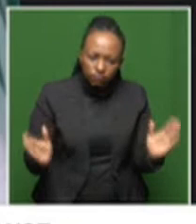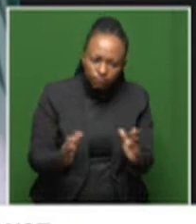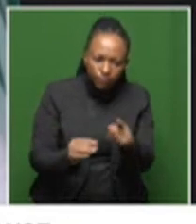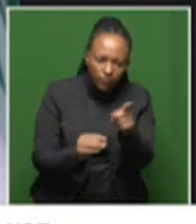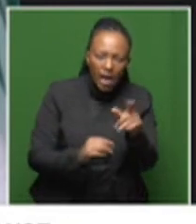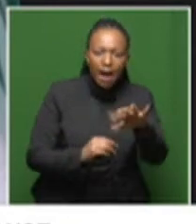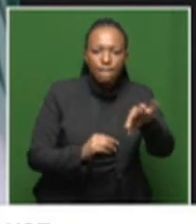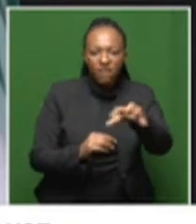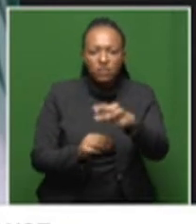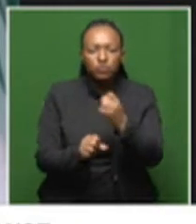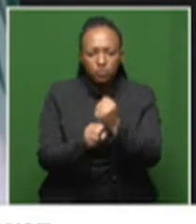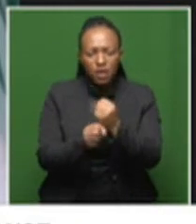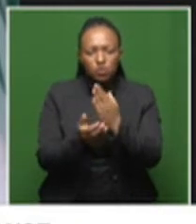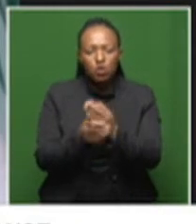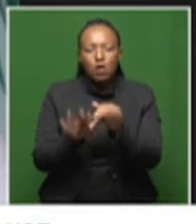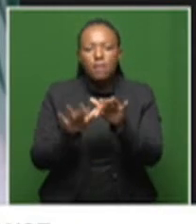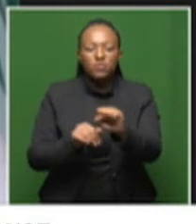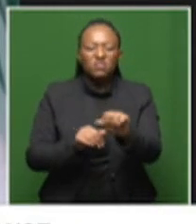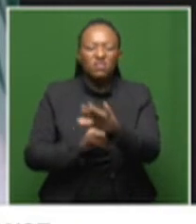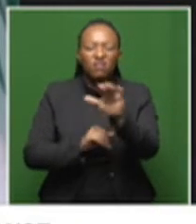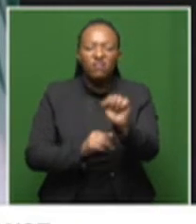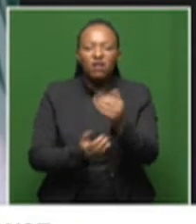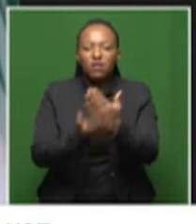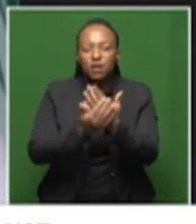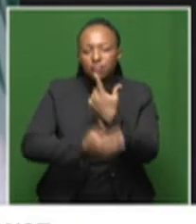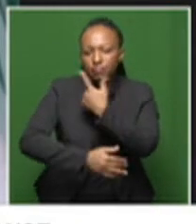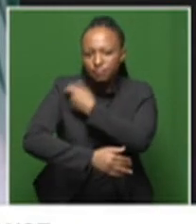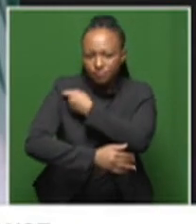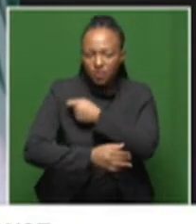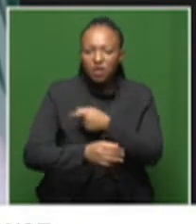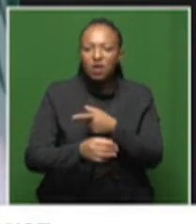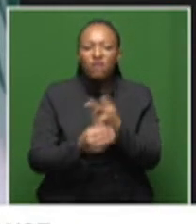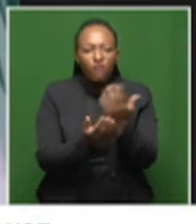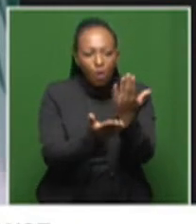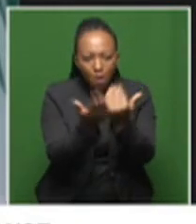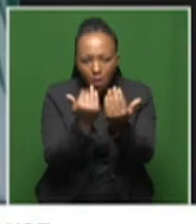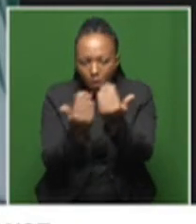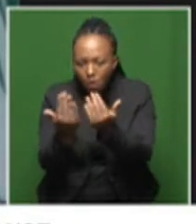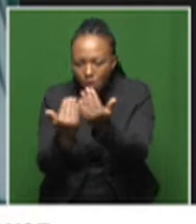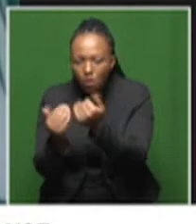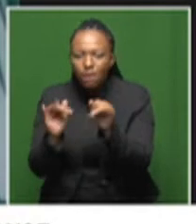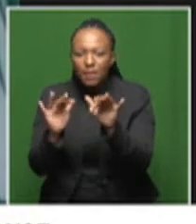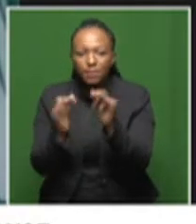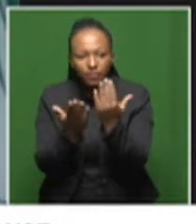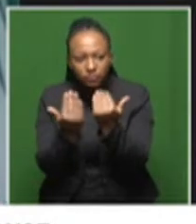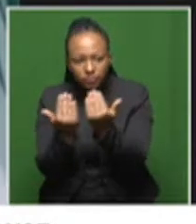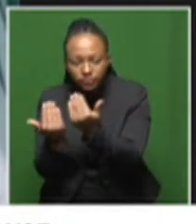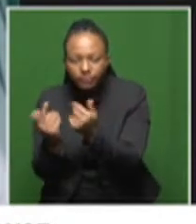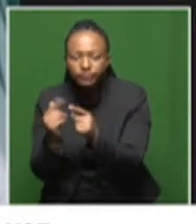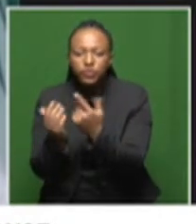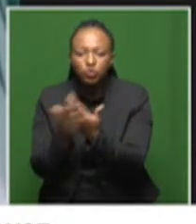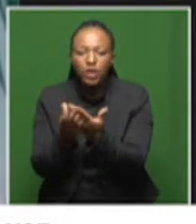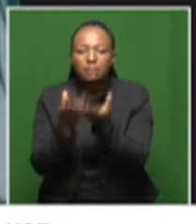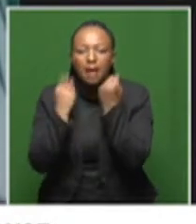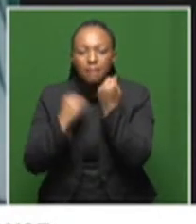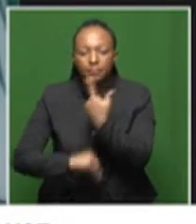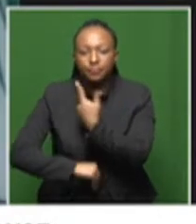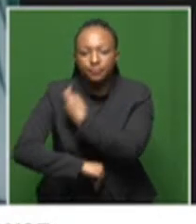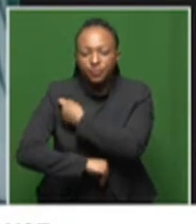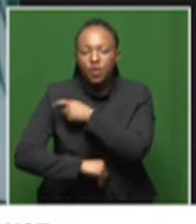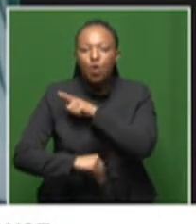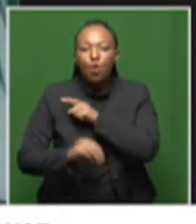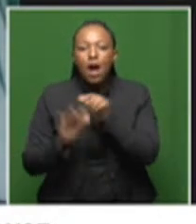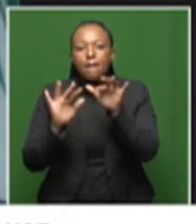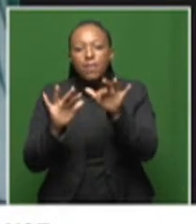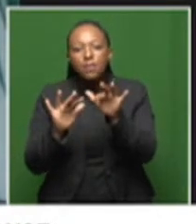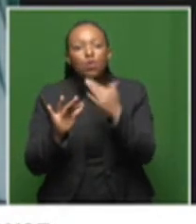South Africans to vaccinate. So the mobilization part is very critical so that you are able to engage those who might have